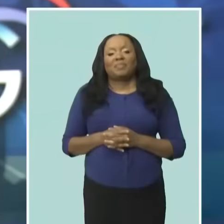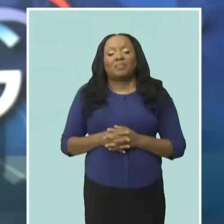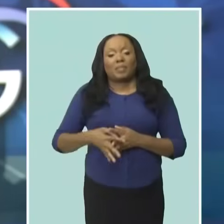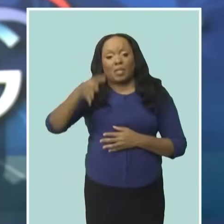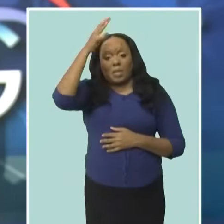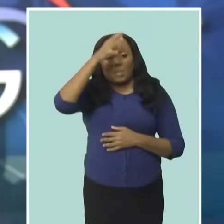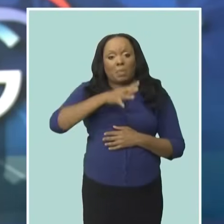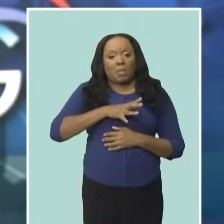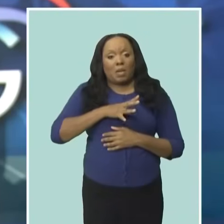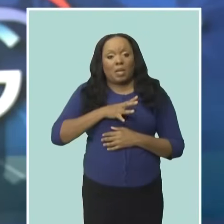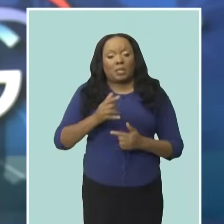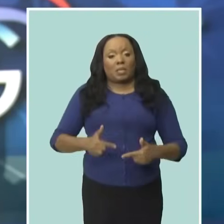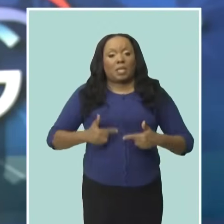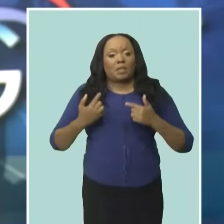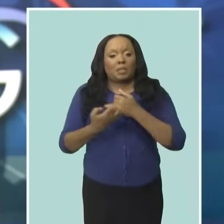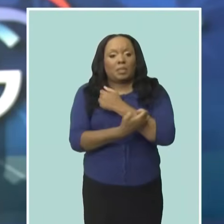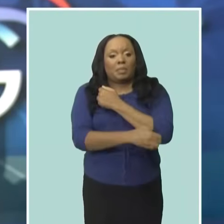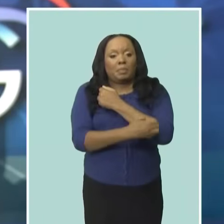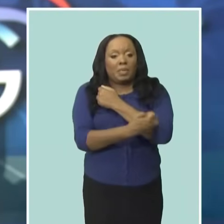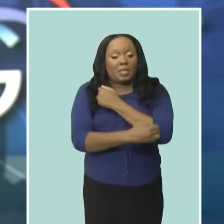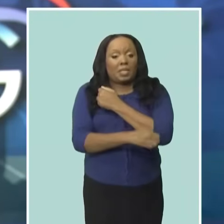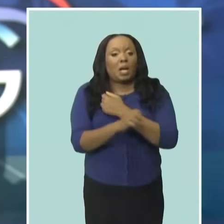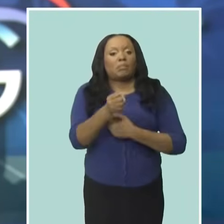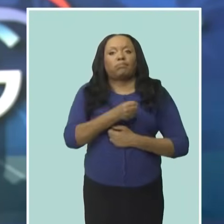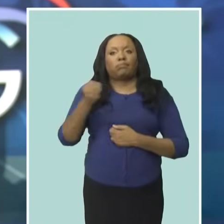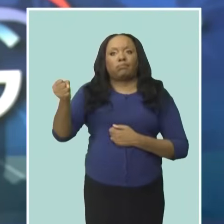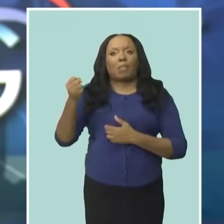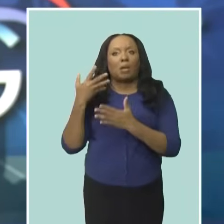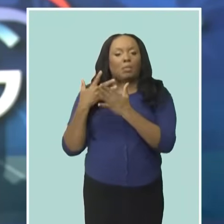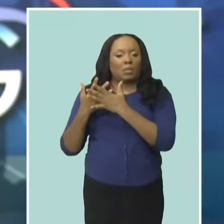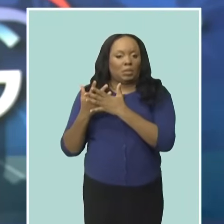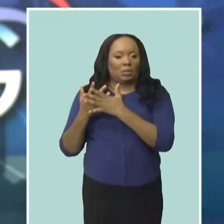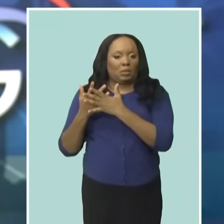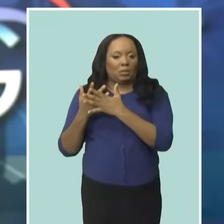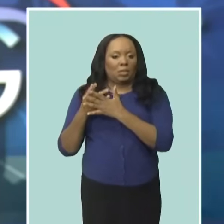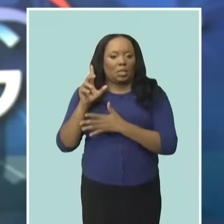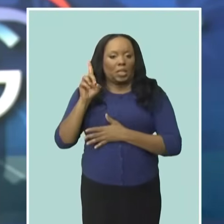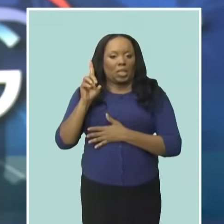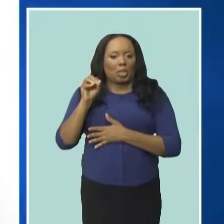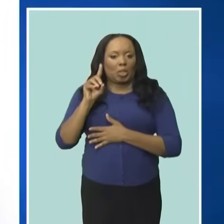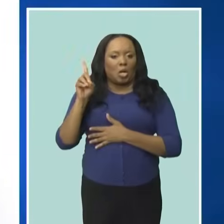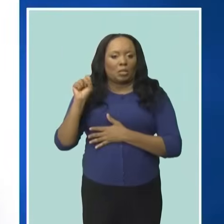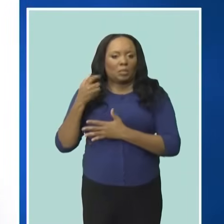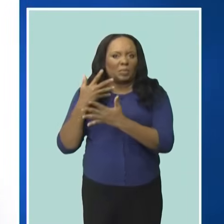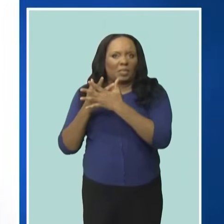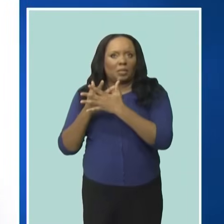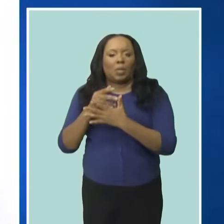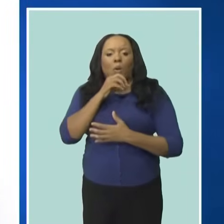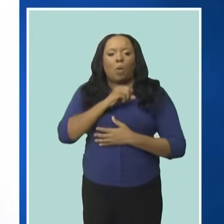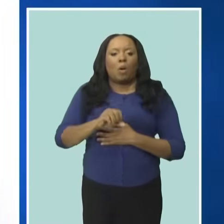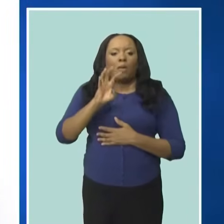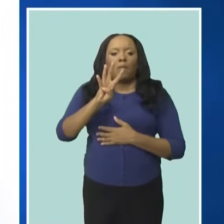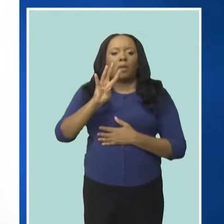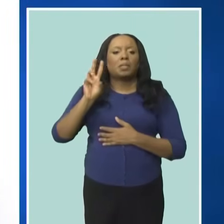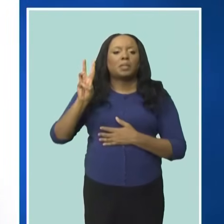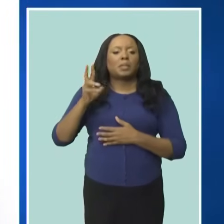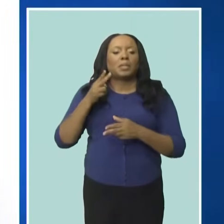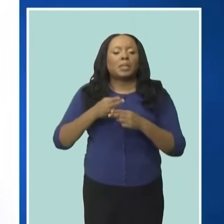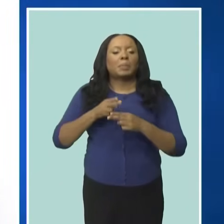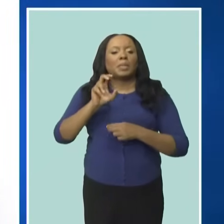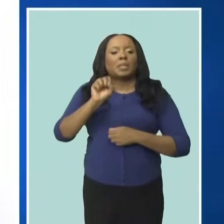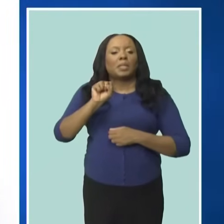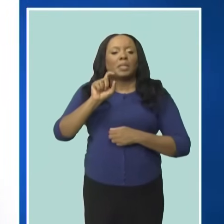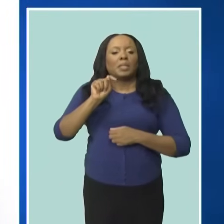A St. Peter man has been remanded to Barbados Prison Service Dodds. He is 46-year-old Stephen Sinclair Applewaite